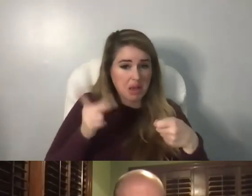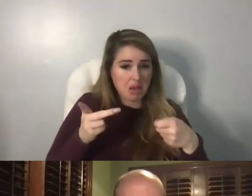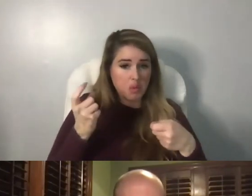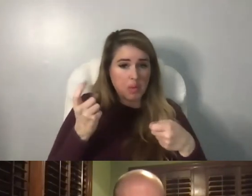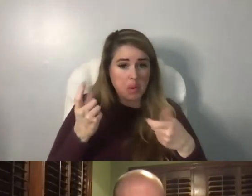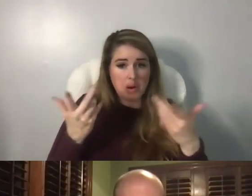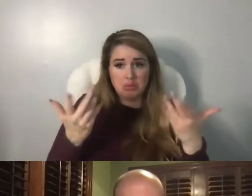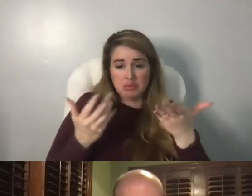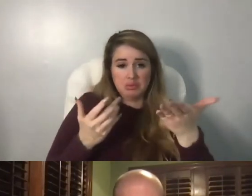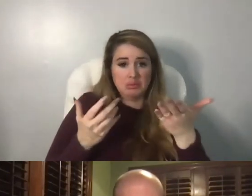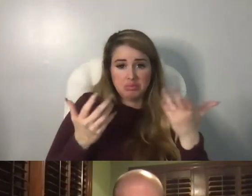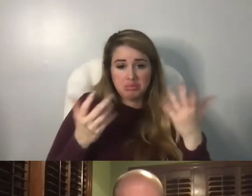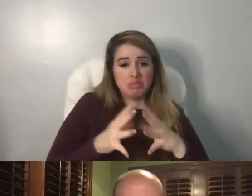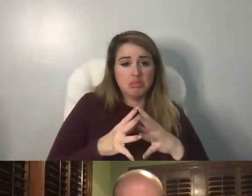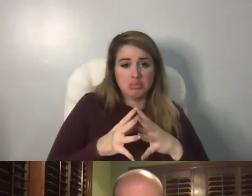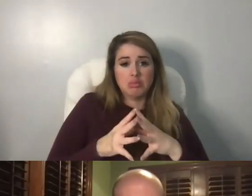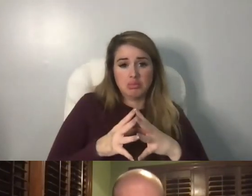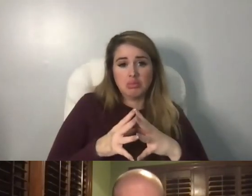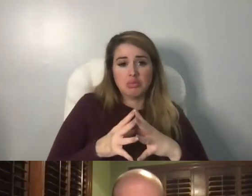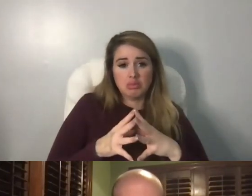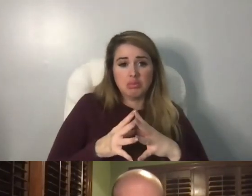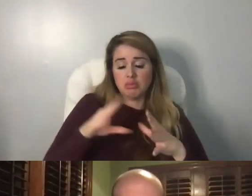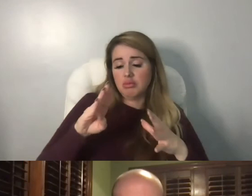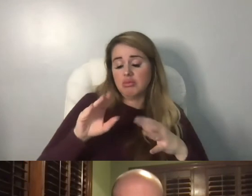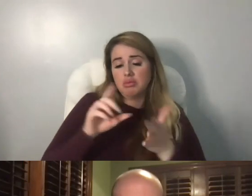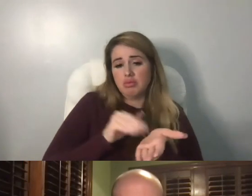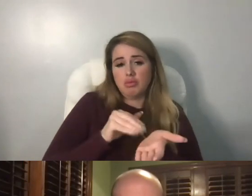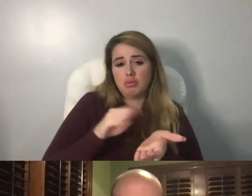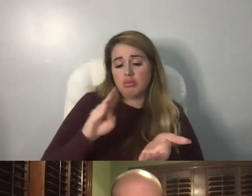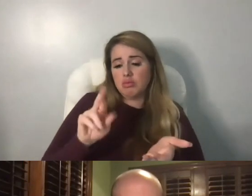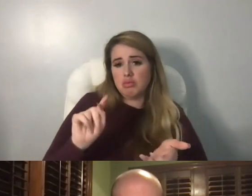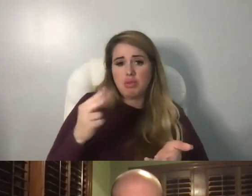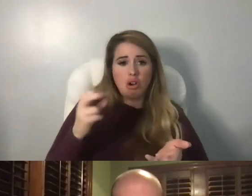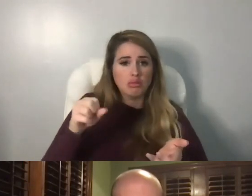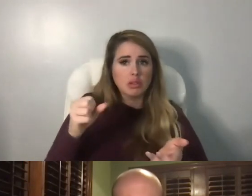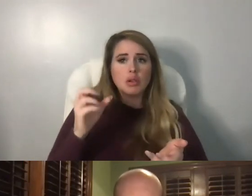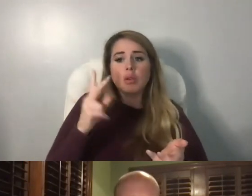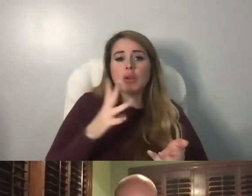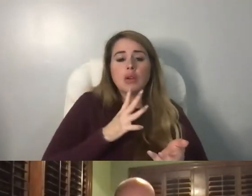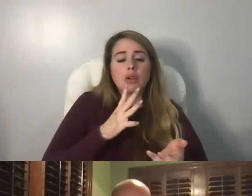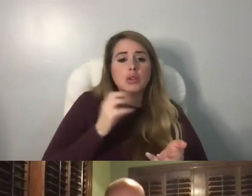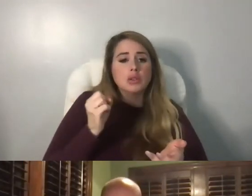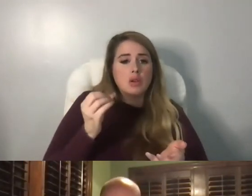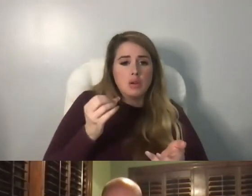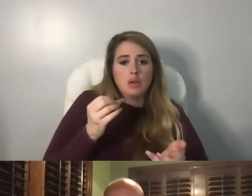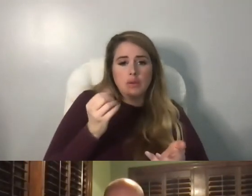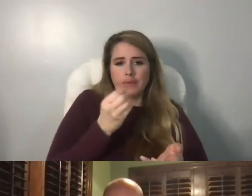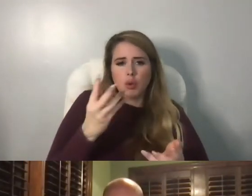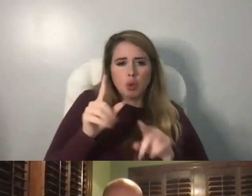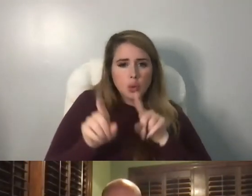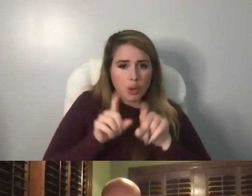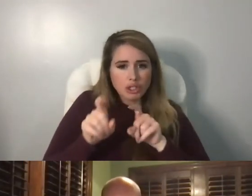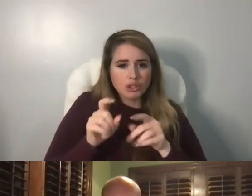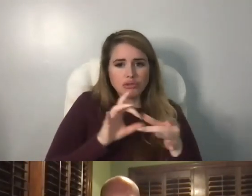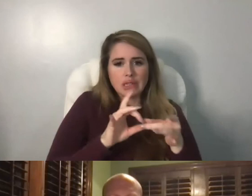more? And then, I have. Okay. So there's a couple questions here